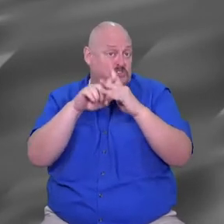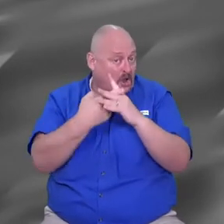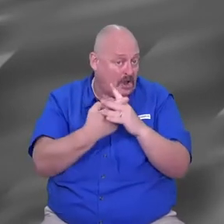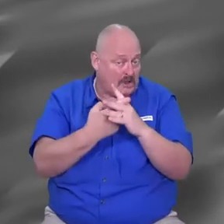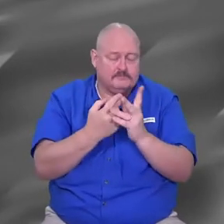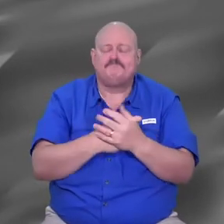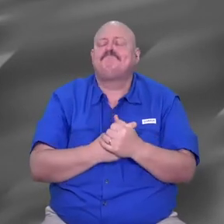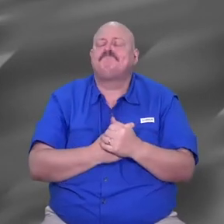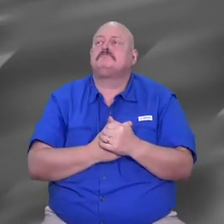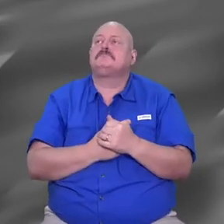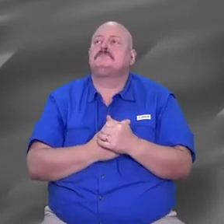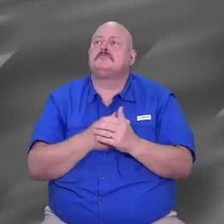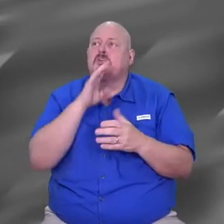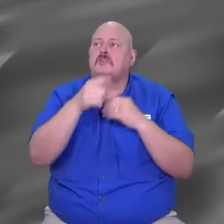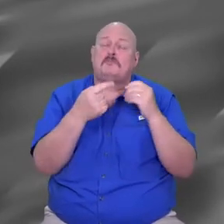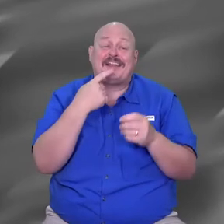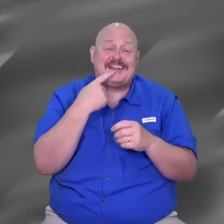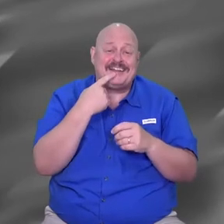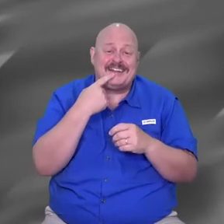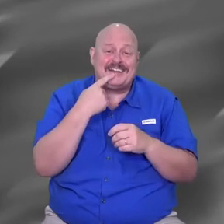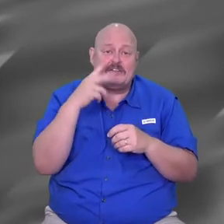all. It talks about the lips of